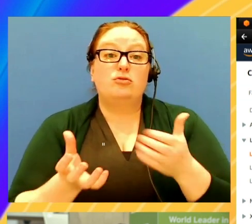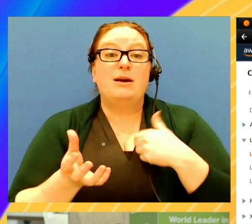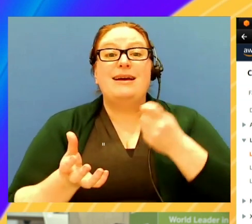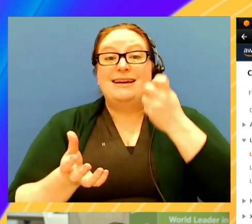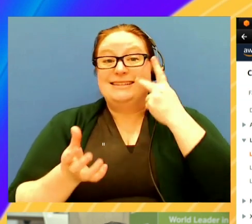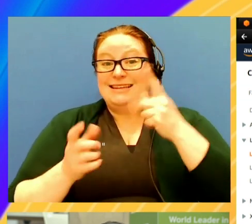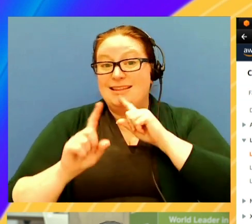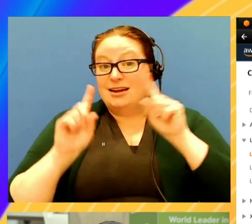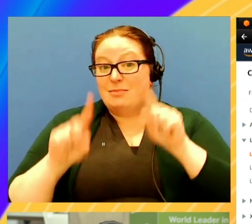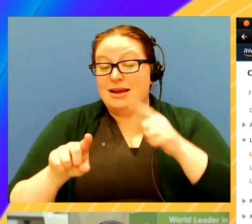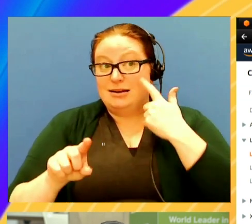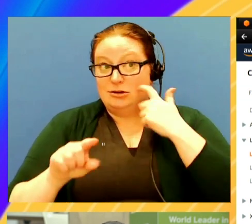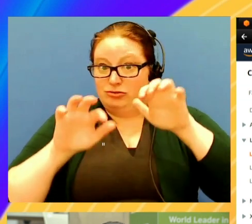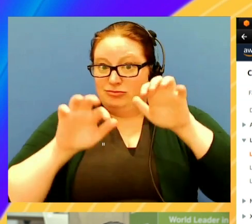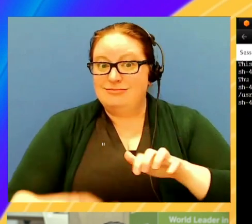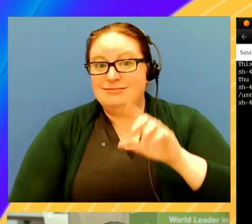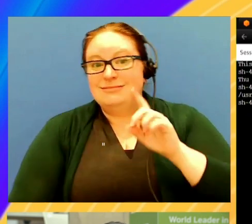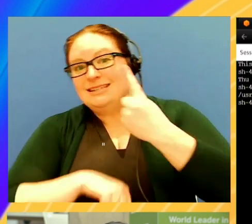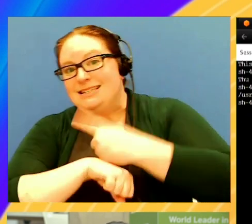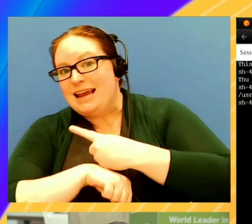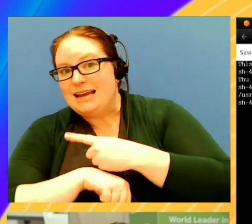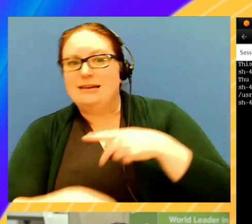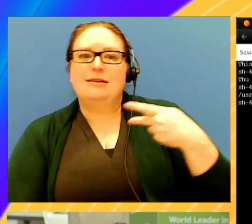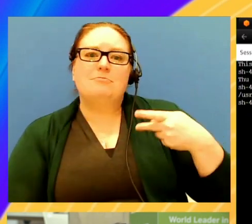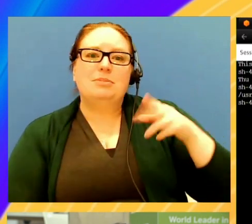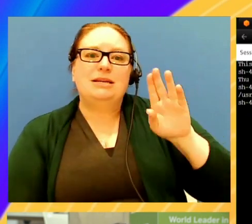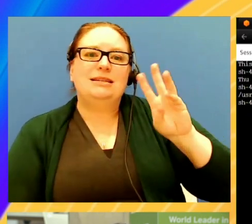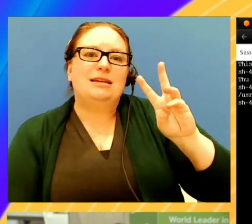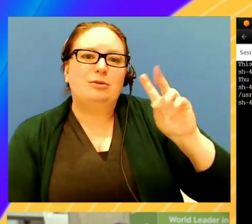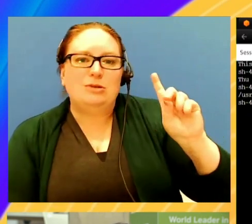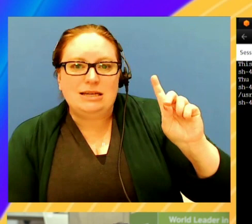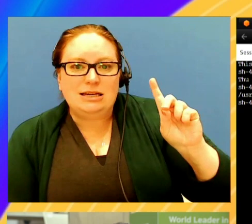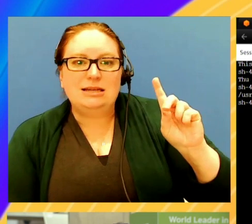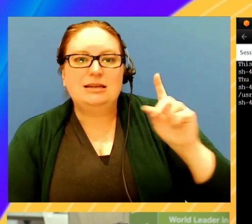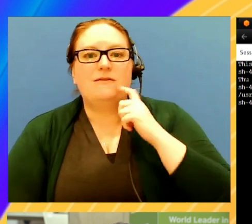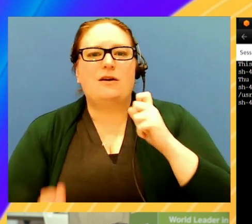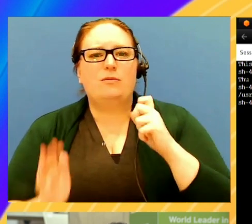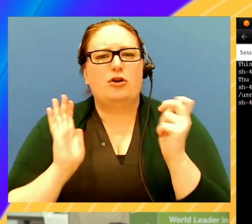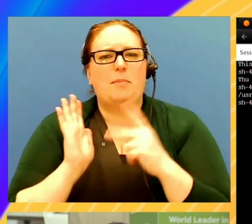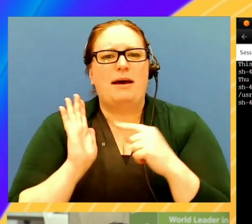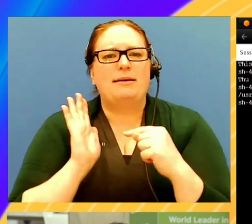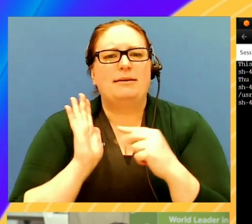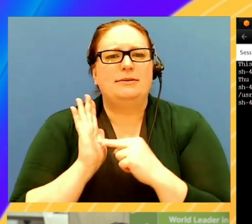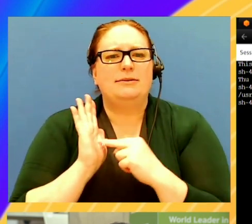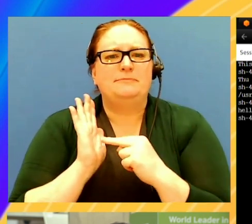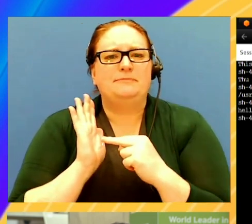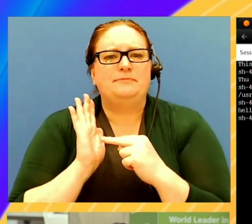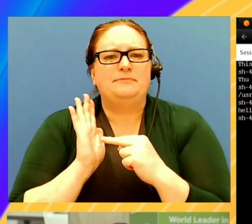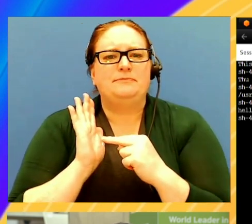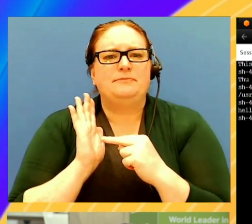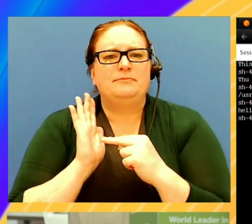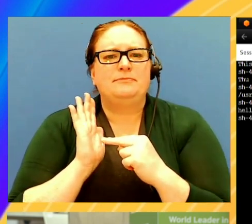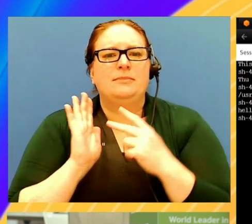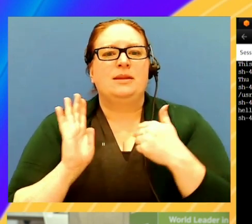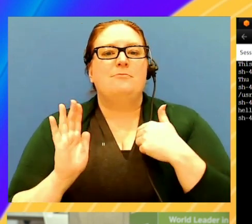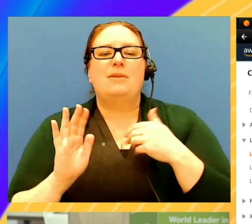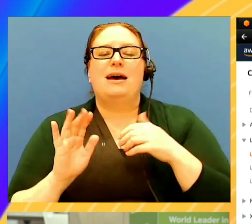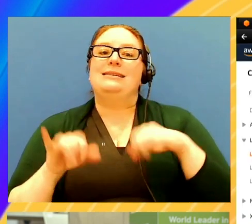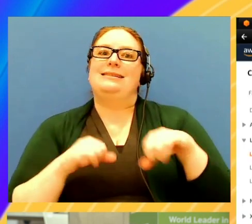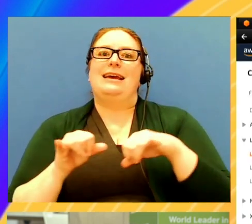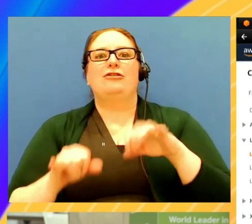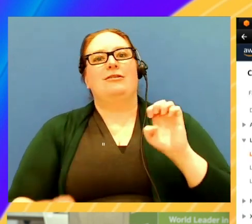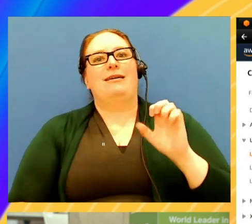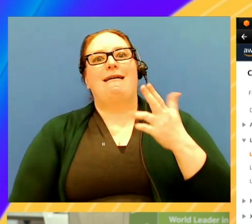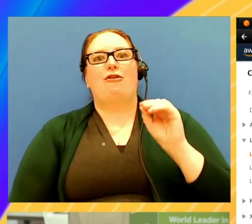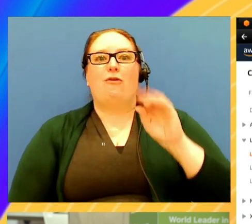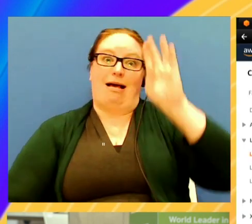entered, date pwd. If I were to go back to that. just do my standard echo hello world. I